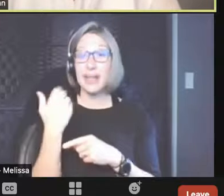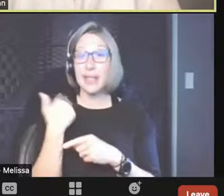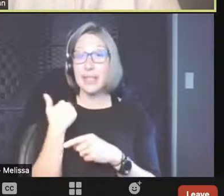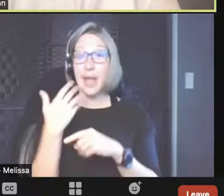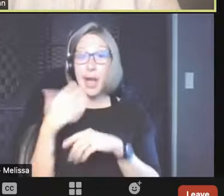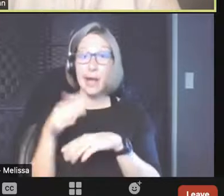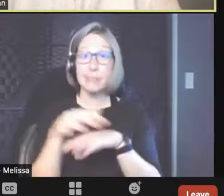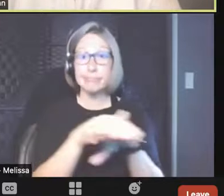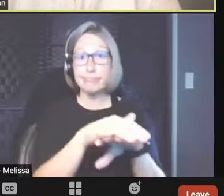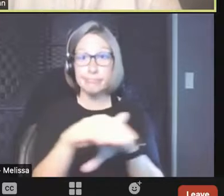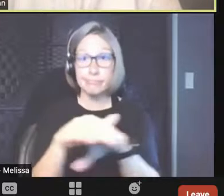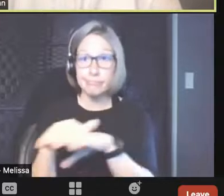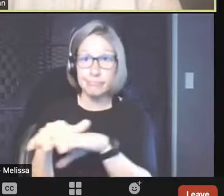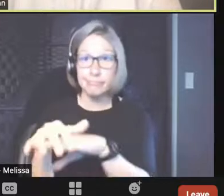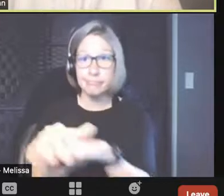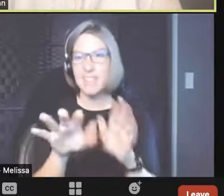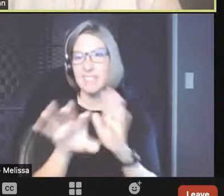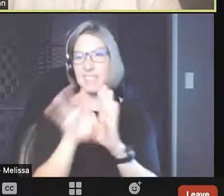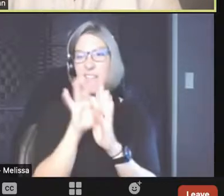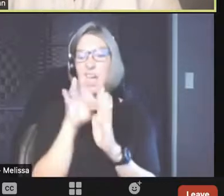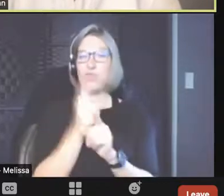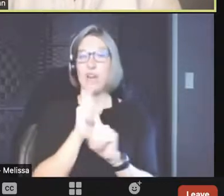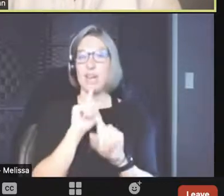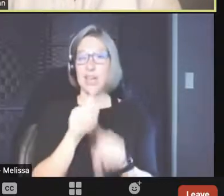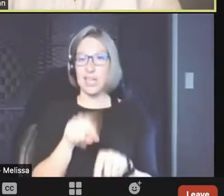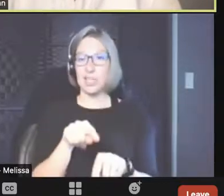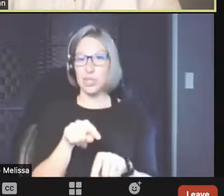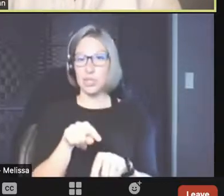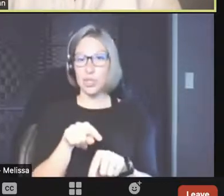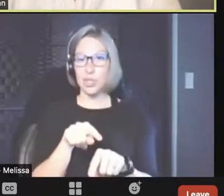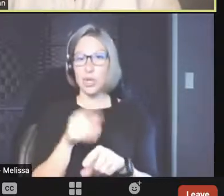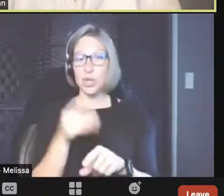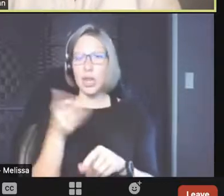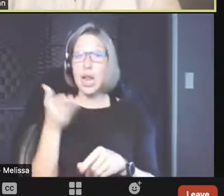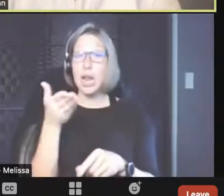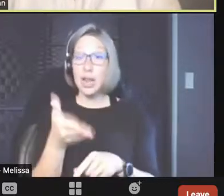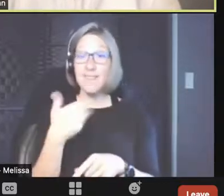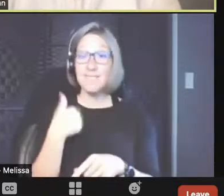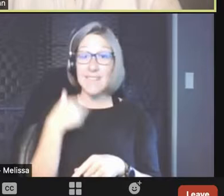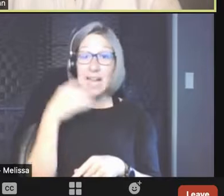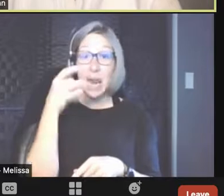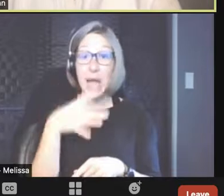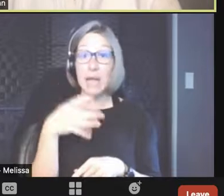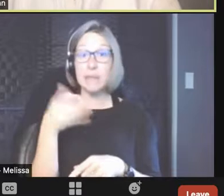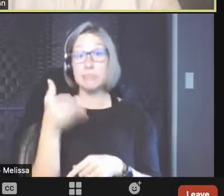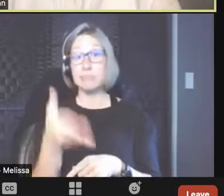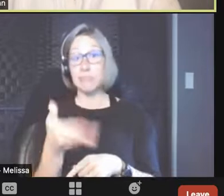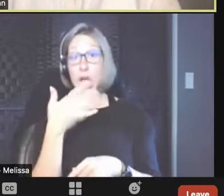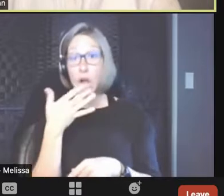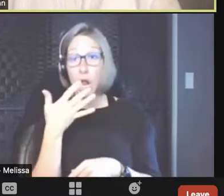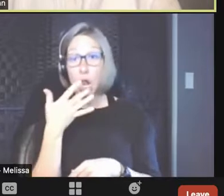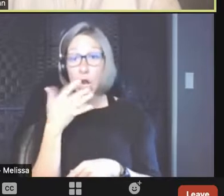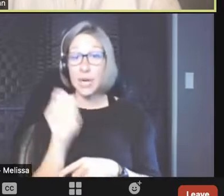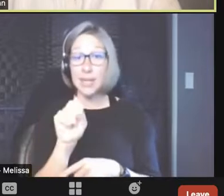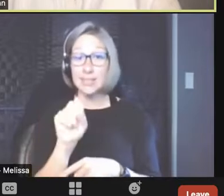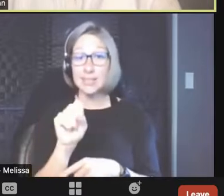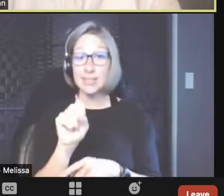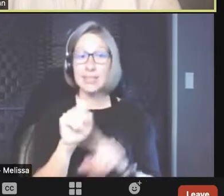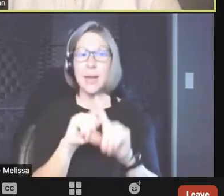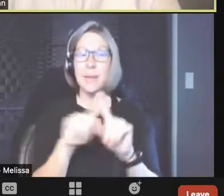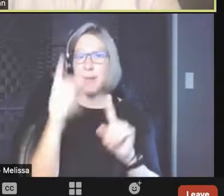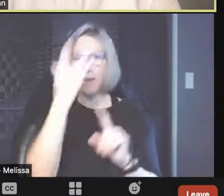them find the right answer. The presence of light and color is there, right? But we're forgetting something really